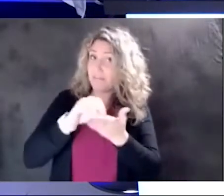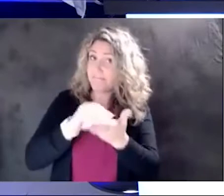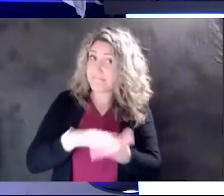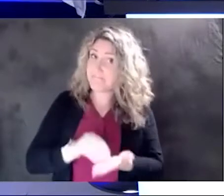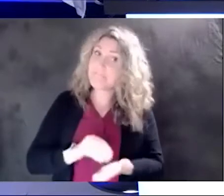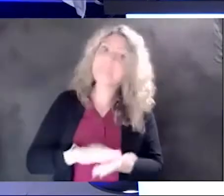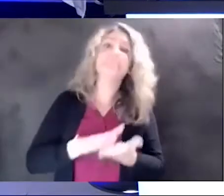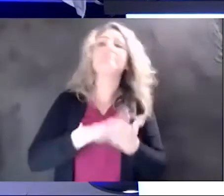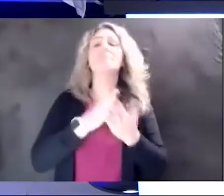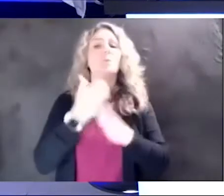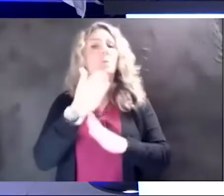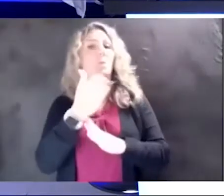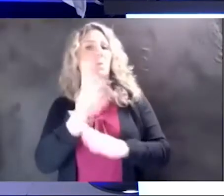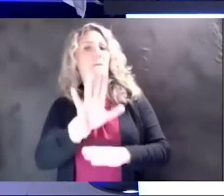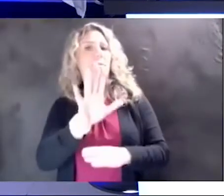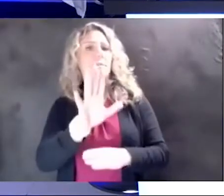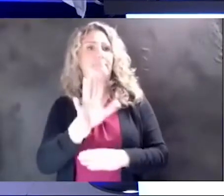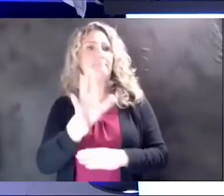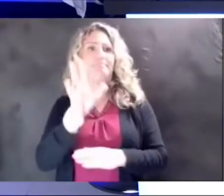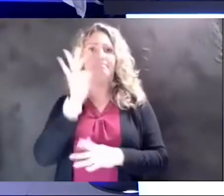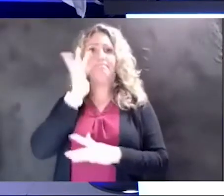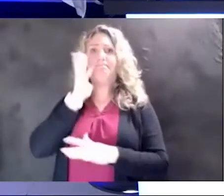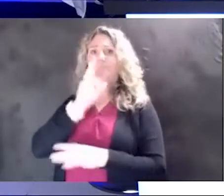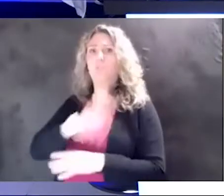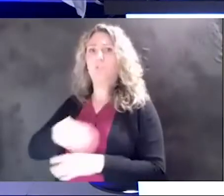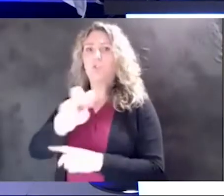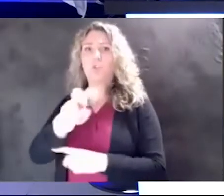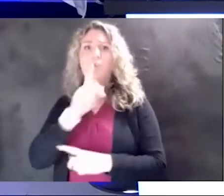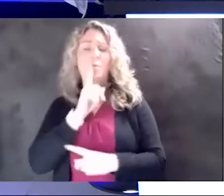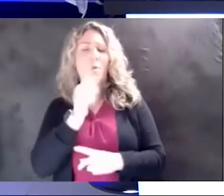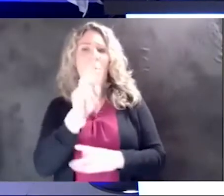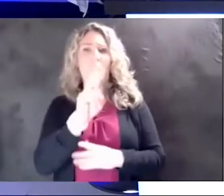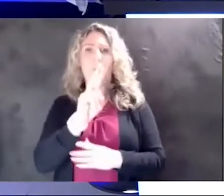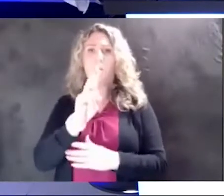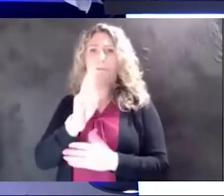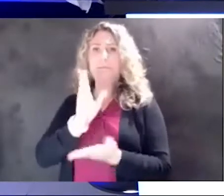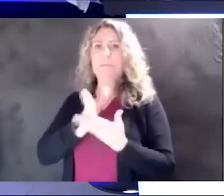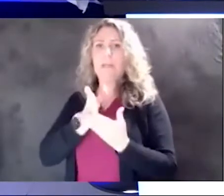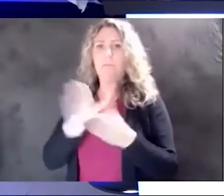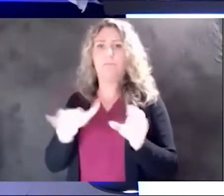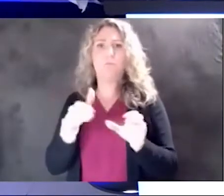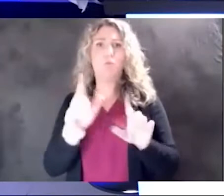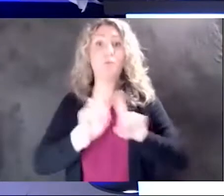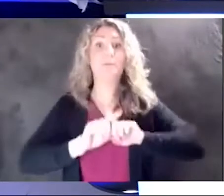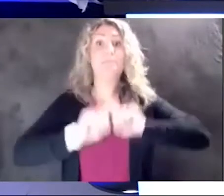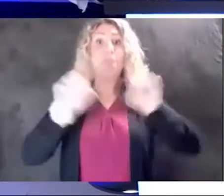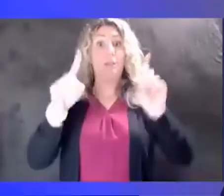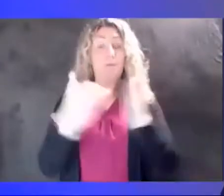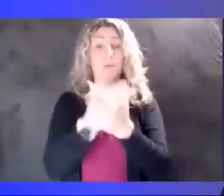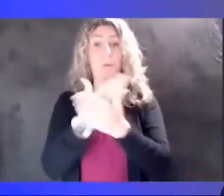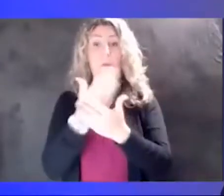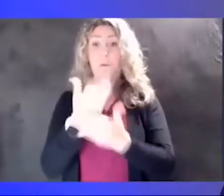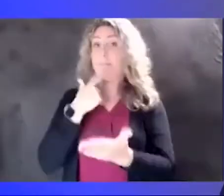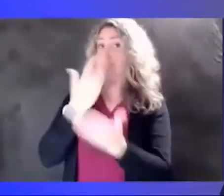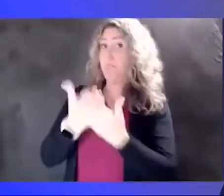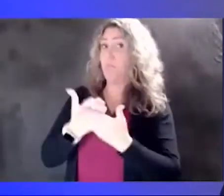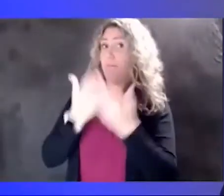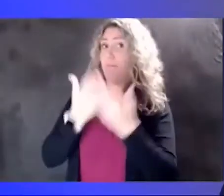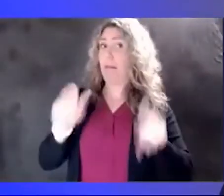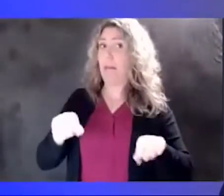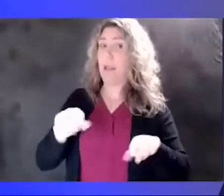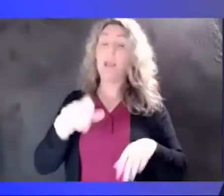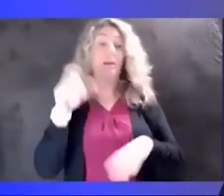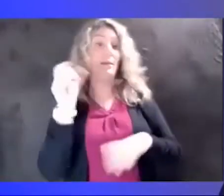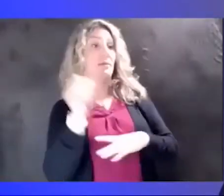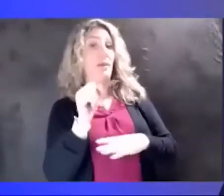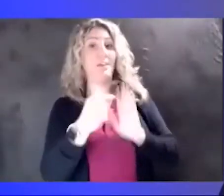journey, or should he just kind of go cold turkey, start something different? Where should someone like him start? He's proven he can do it. Right. That definitely shows he's